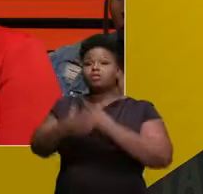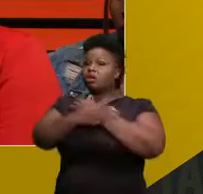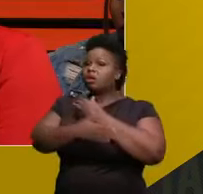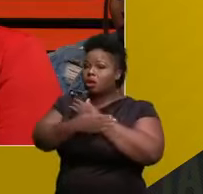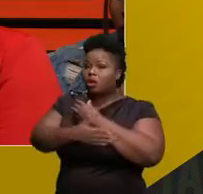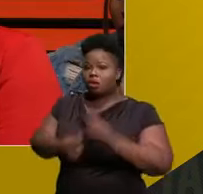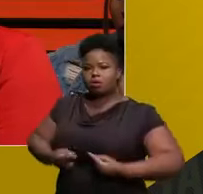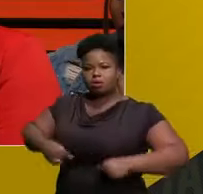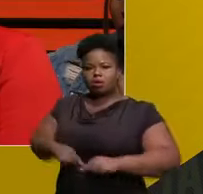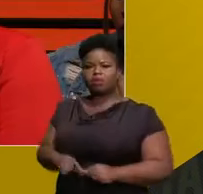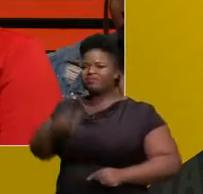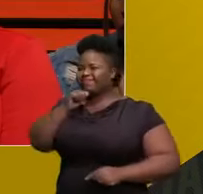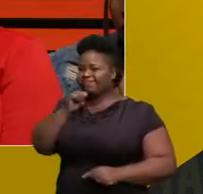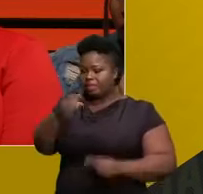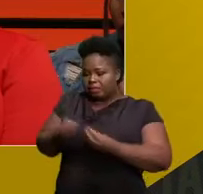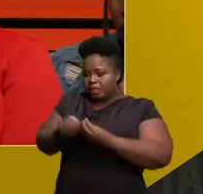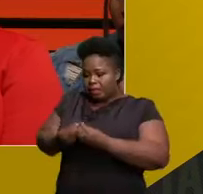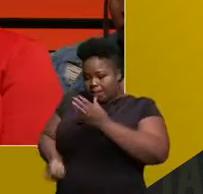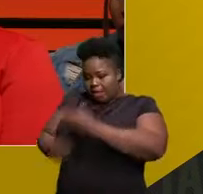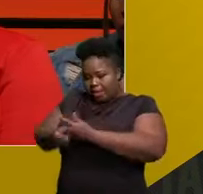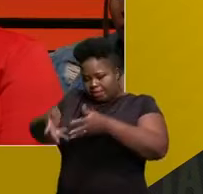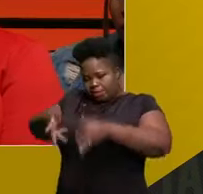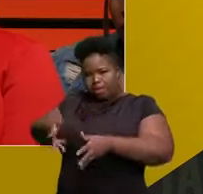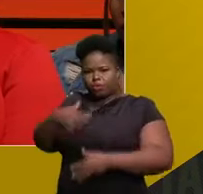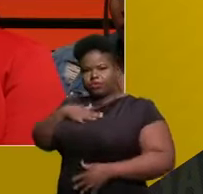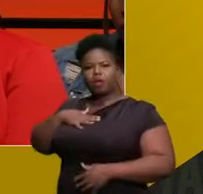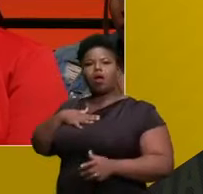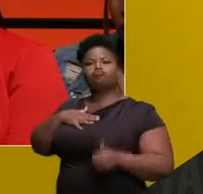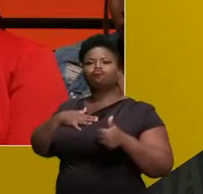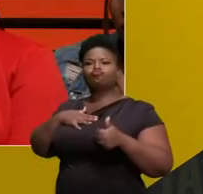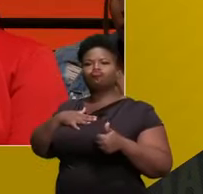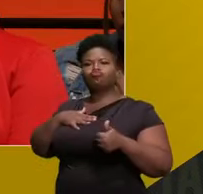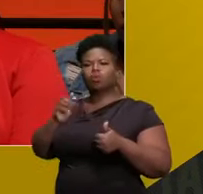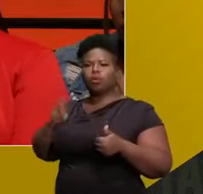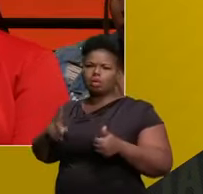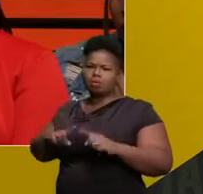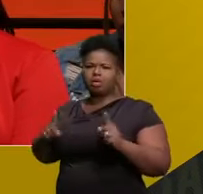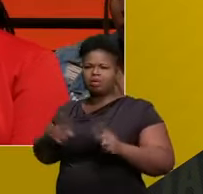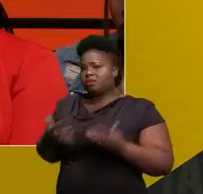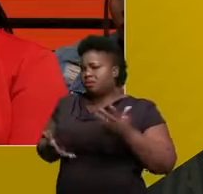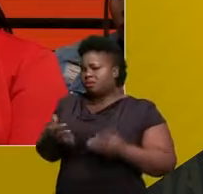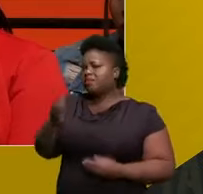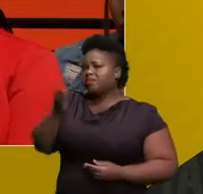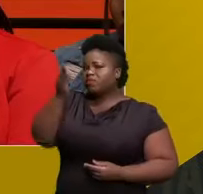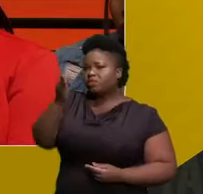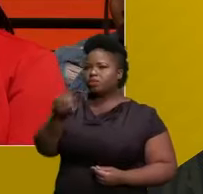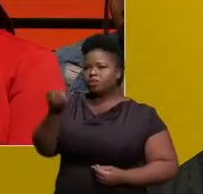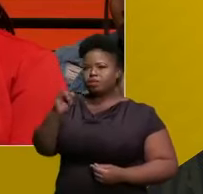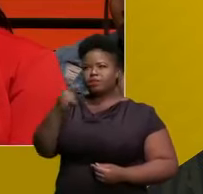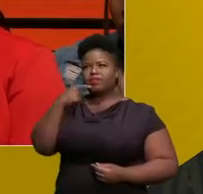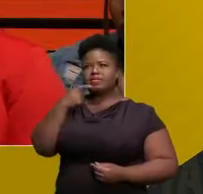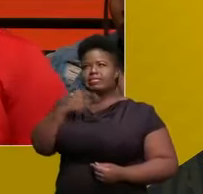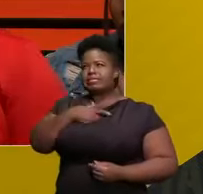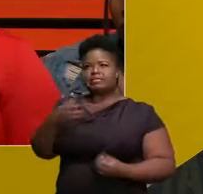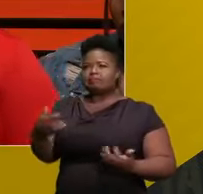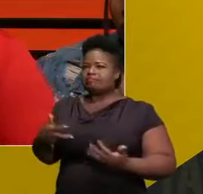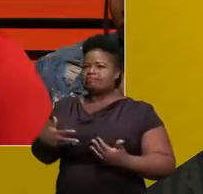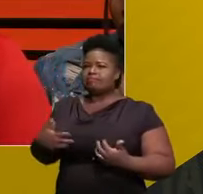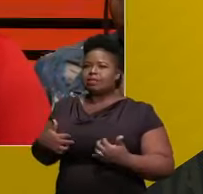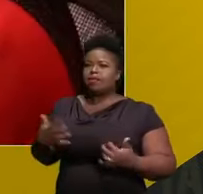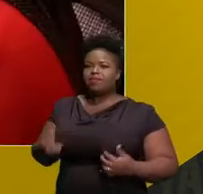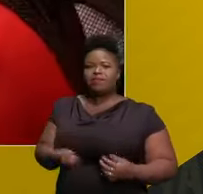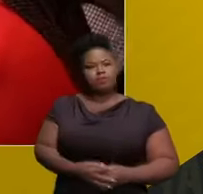that, you know, even if something happens to you now and you feel like you're okay, most likely in the future you will still feel greatly impacted by it.